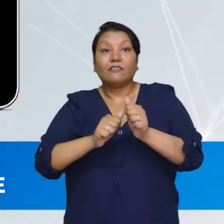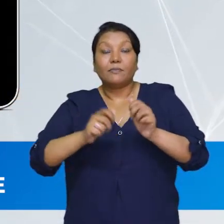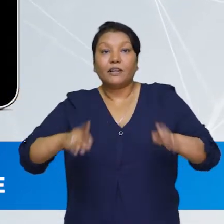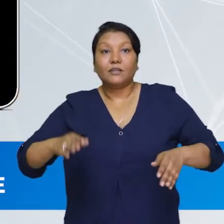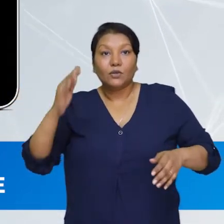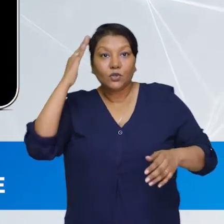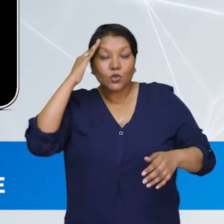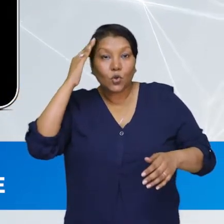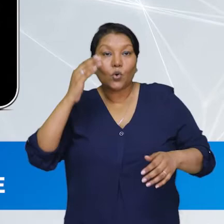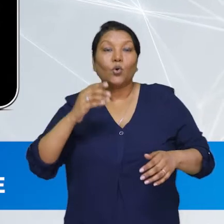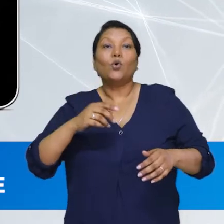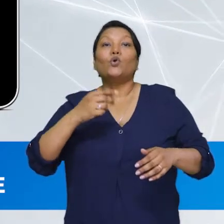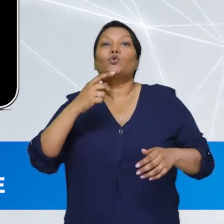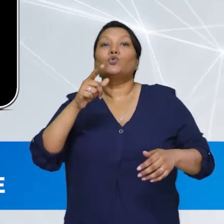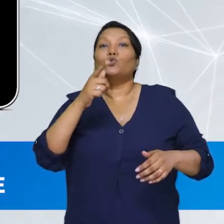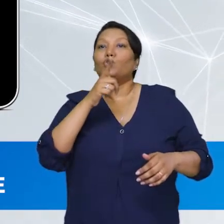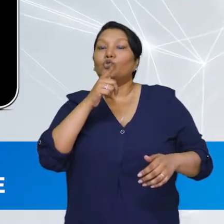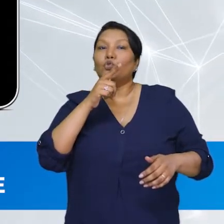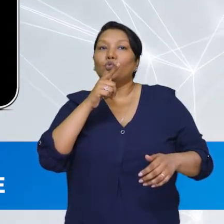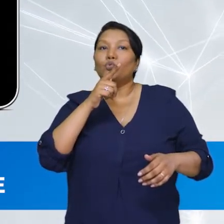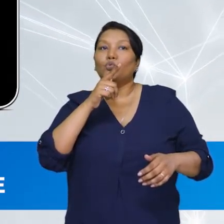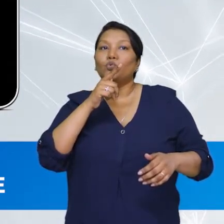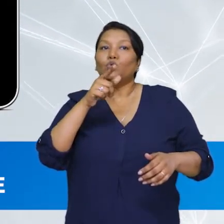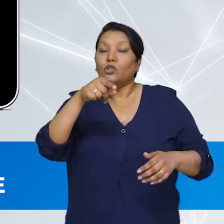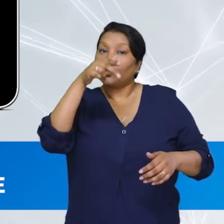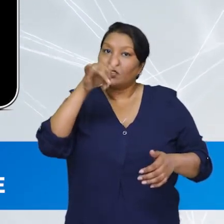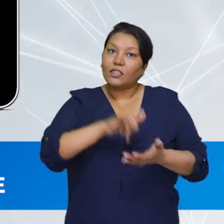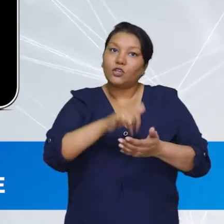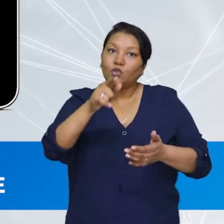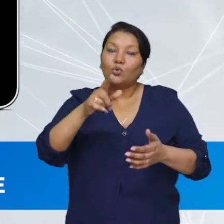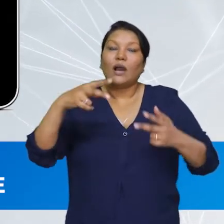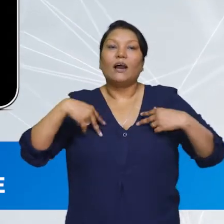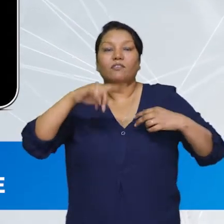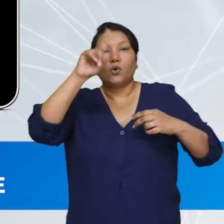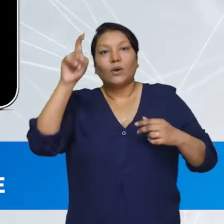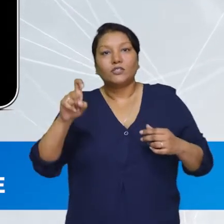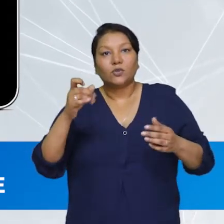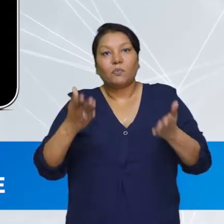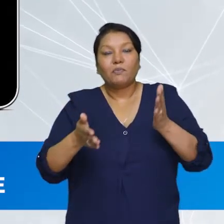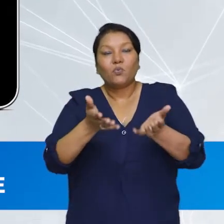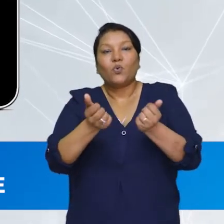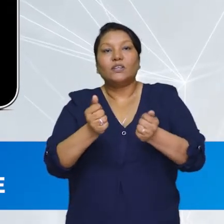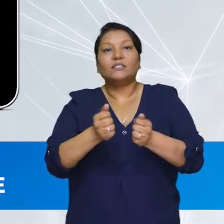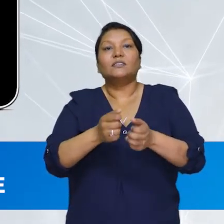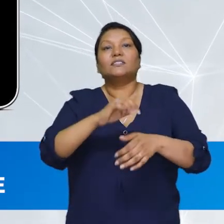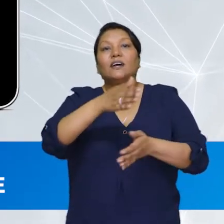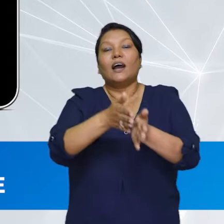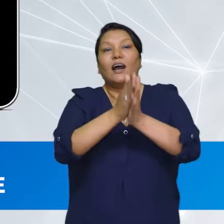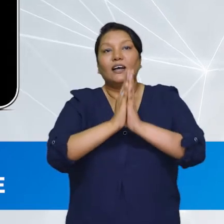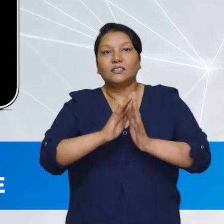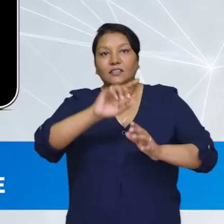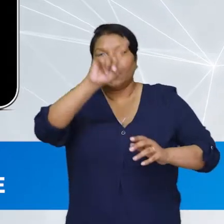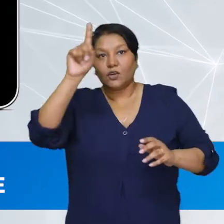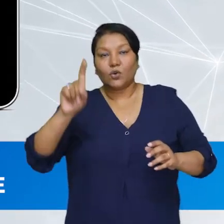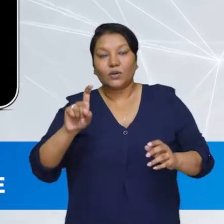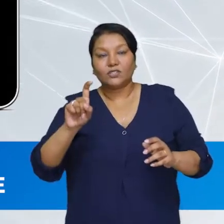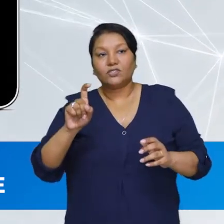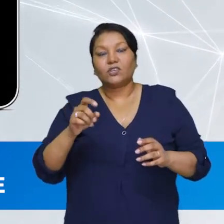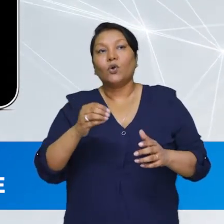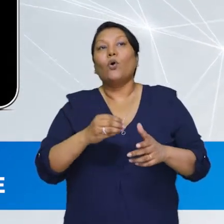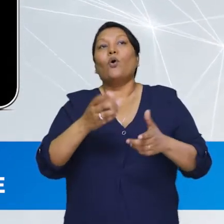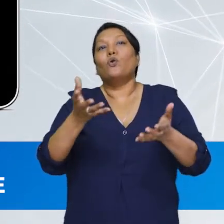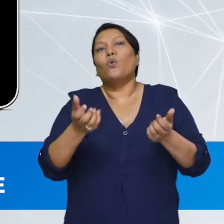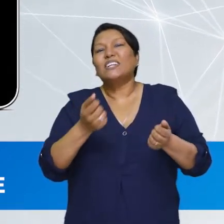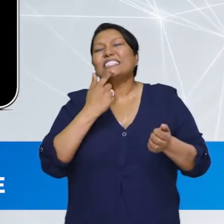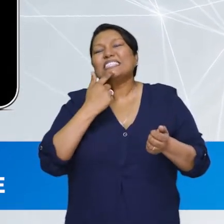all participants will see the icon next to your name or on your video. Like in a physical classroom,